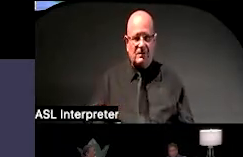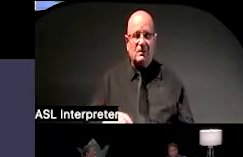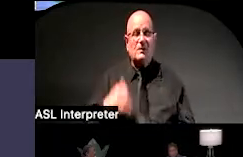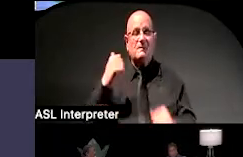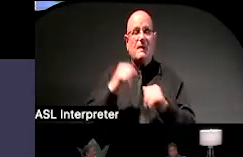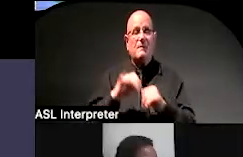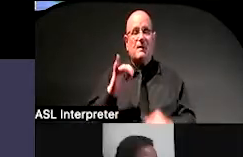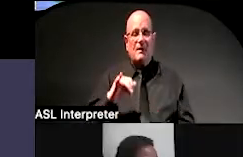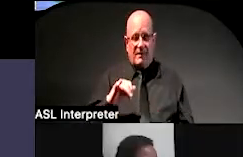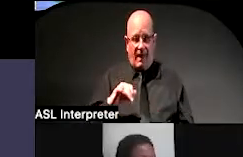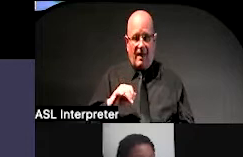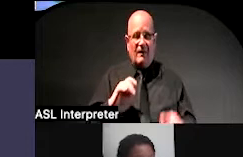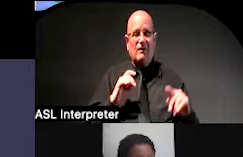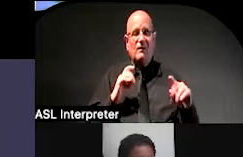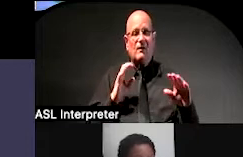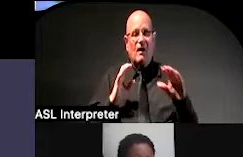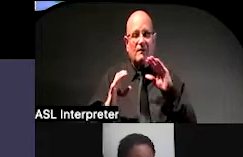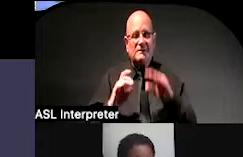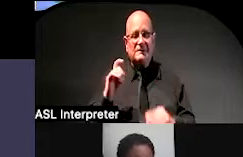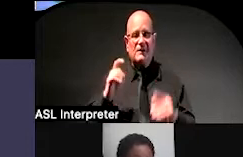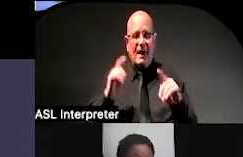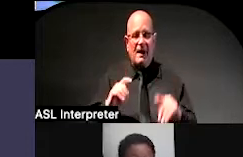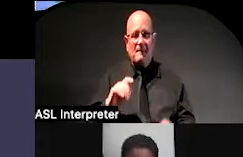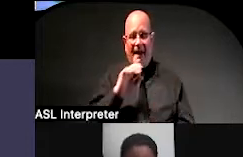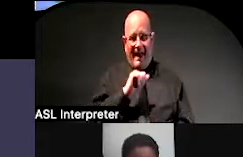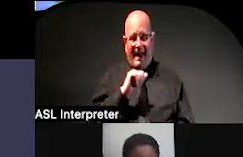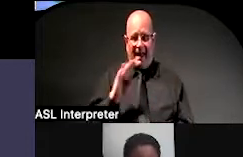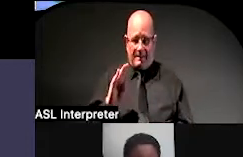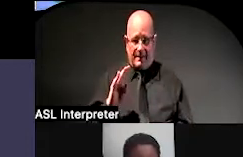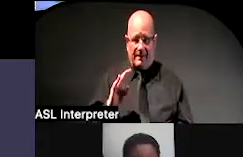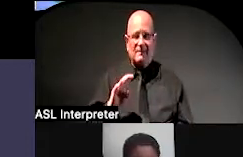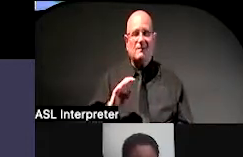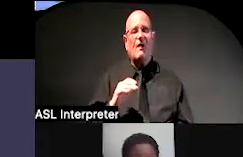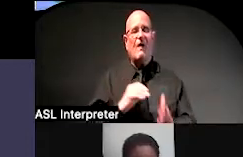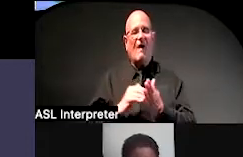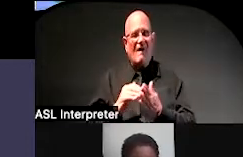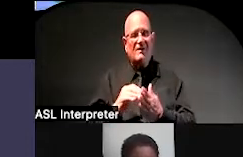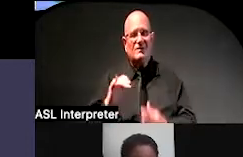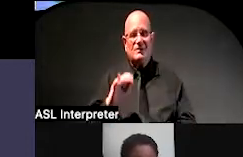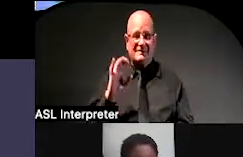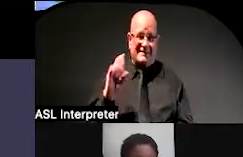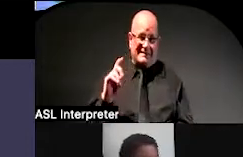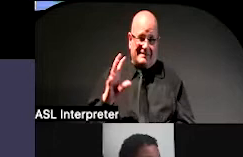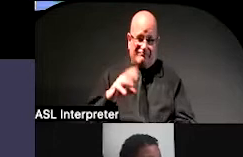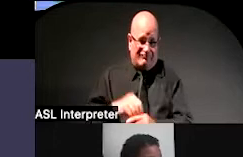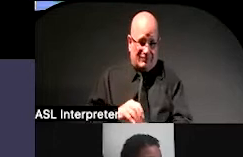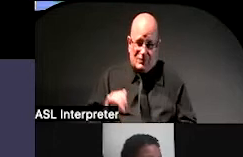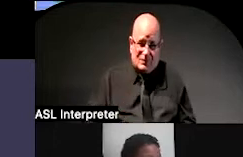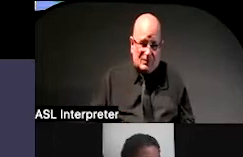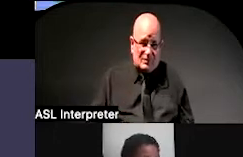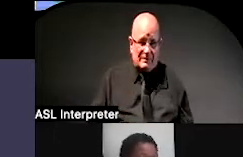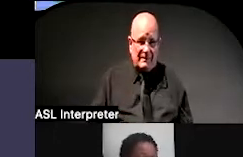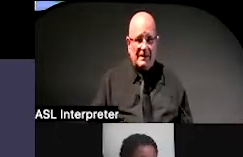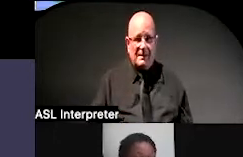remember that the conversation needs to have an A and a B, and oftentimes it may have a C and a D. It could be a